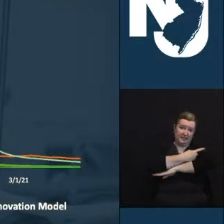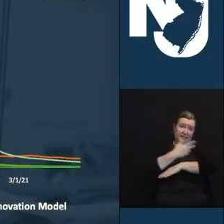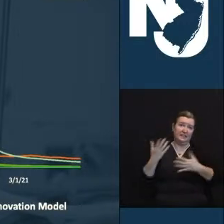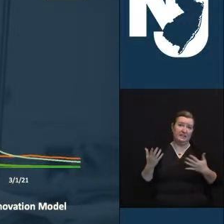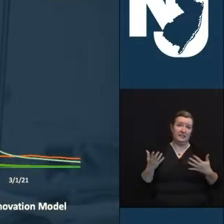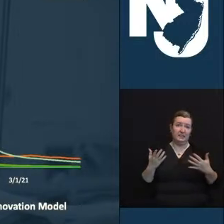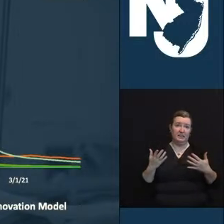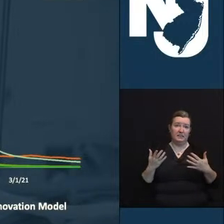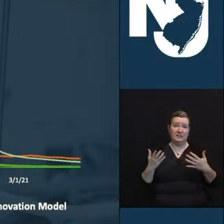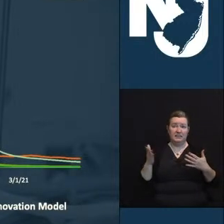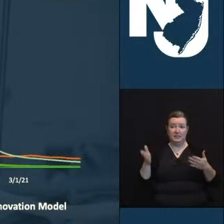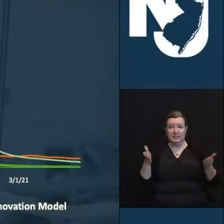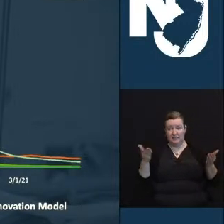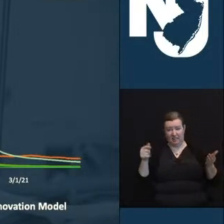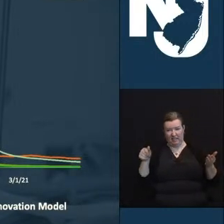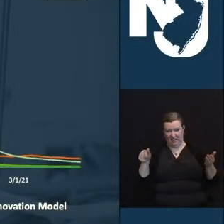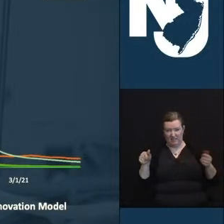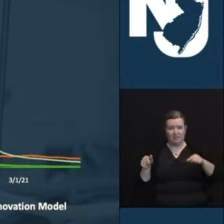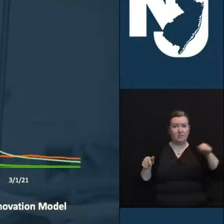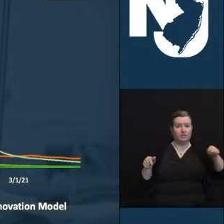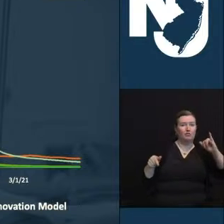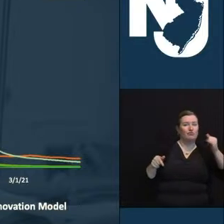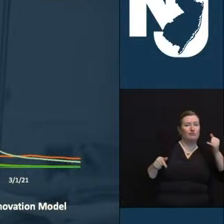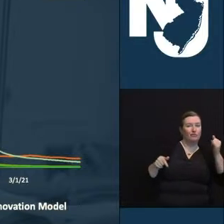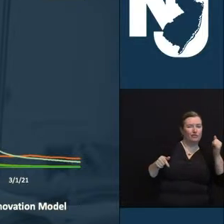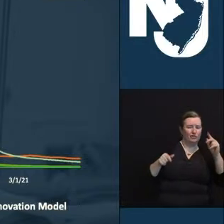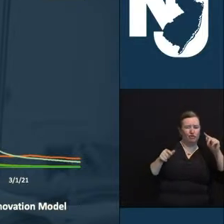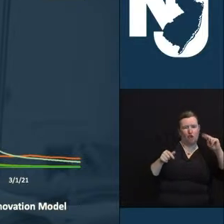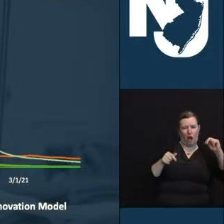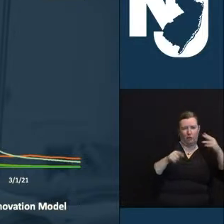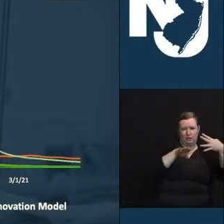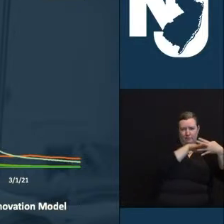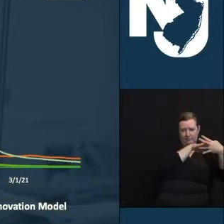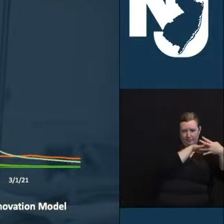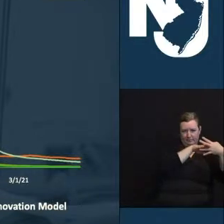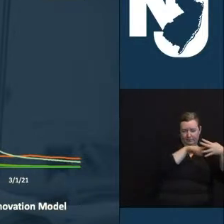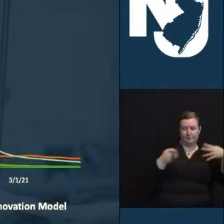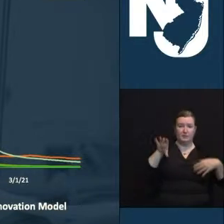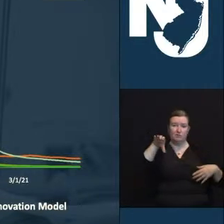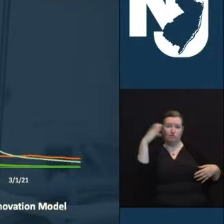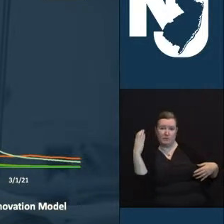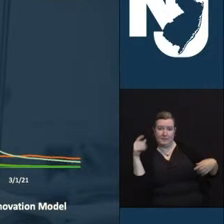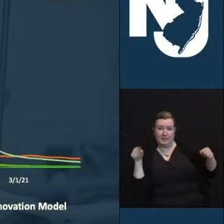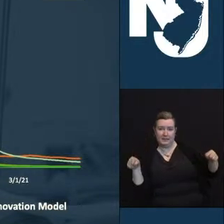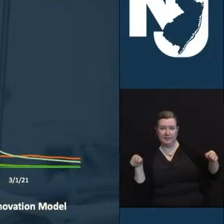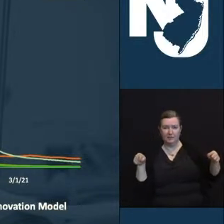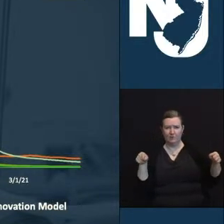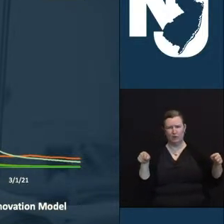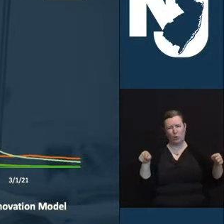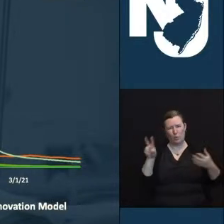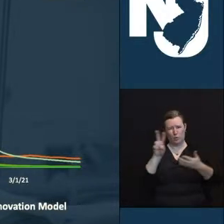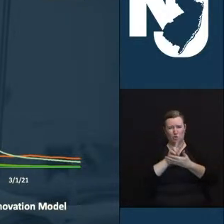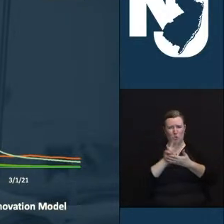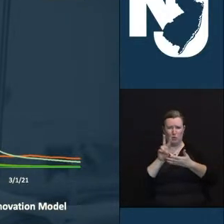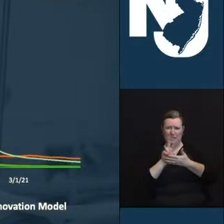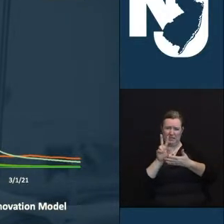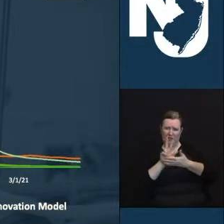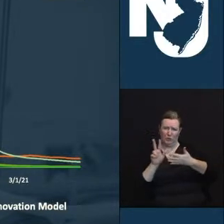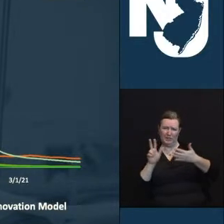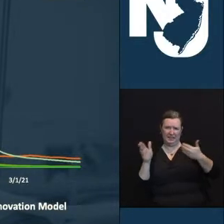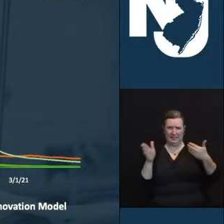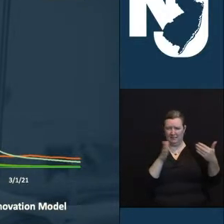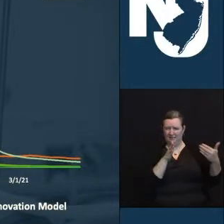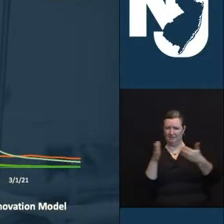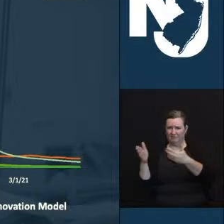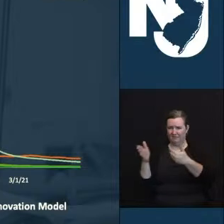versus 7,180 on Christmas Day. These are still very big numbers, and so too are the hospital numbers that these